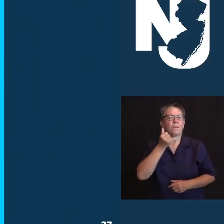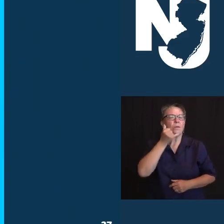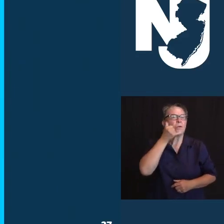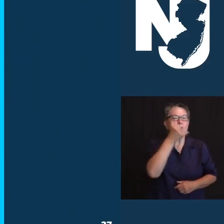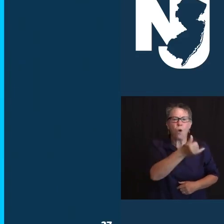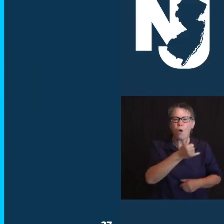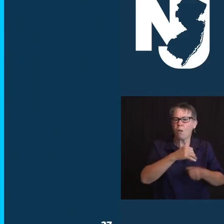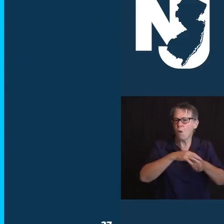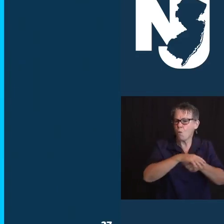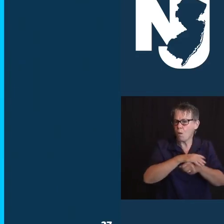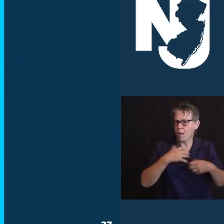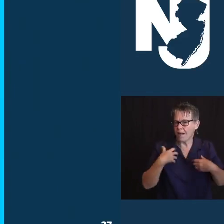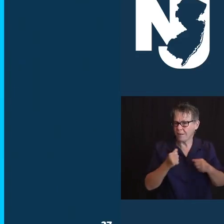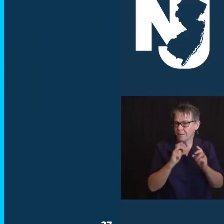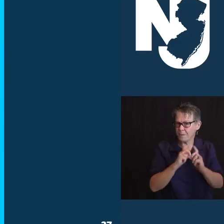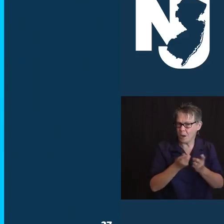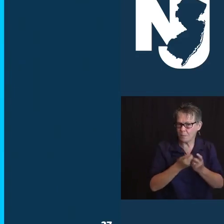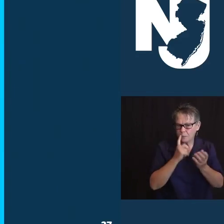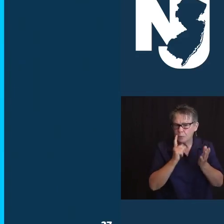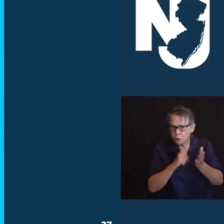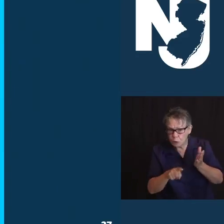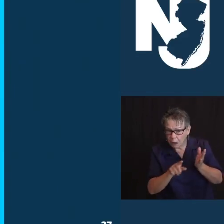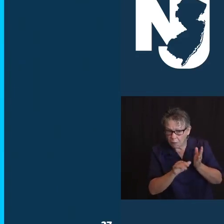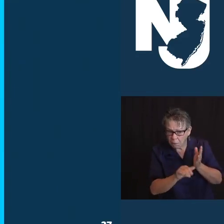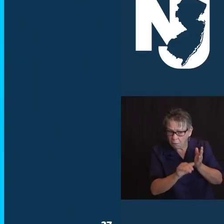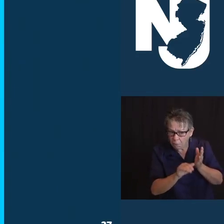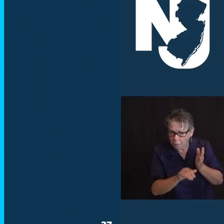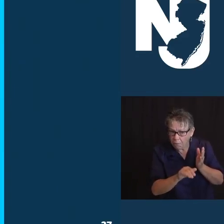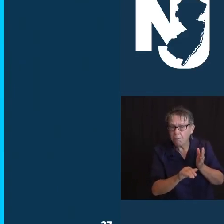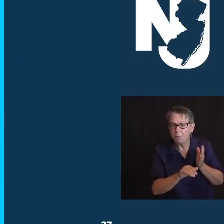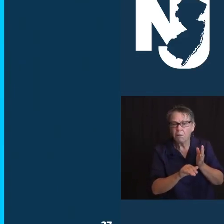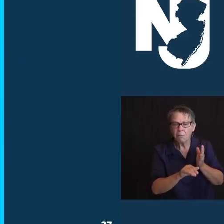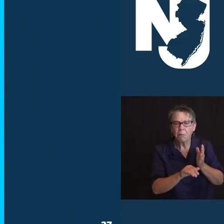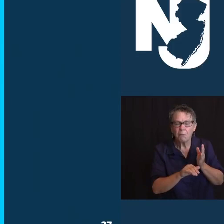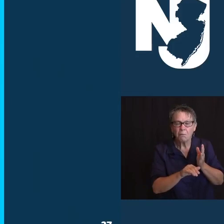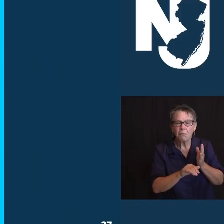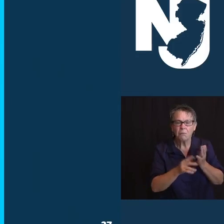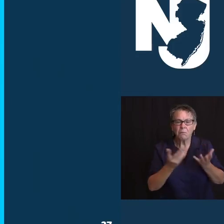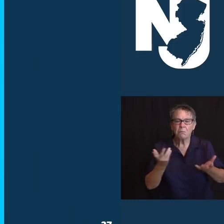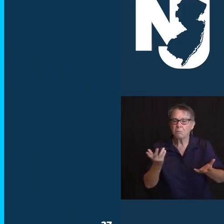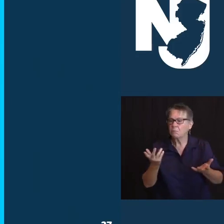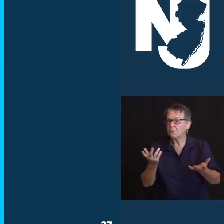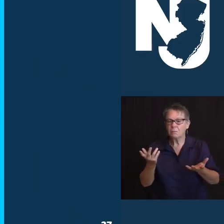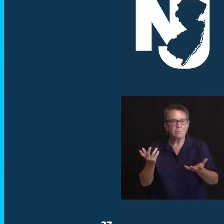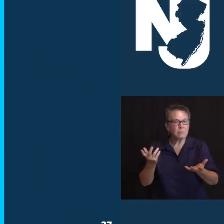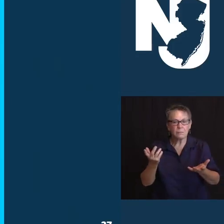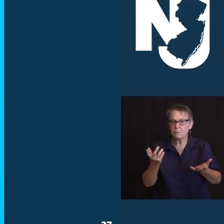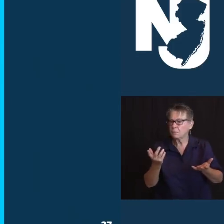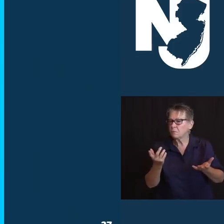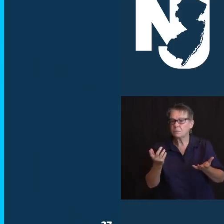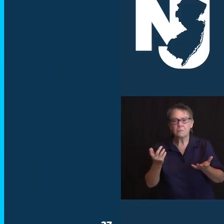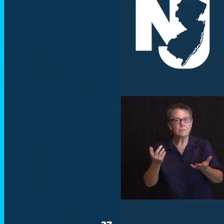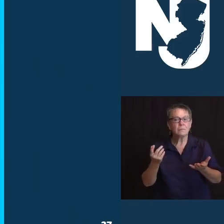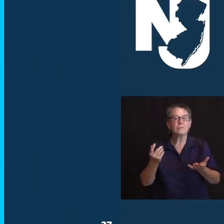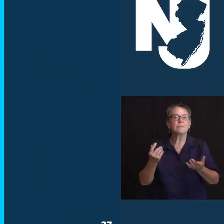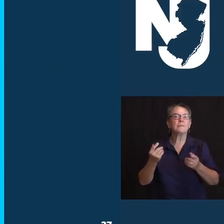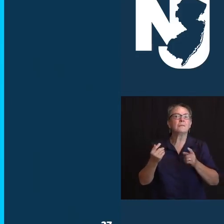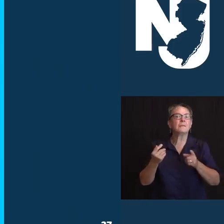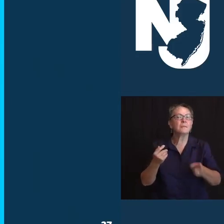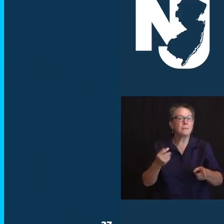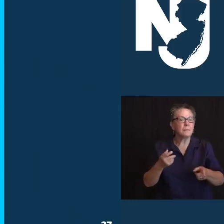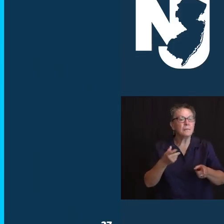should be hospitalized or seek medical care. They'll ask if you have underlying conditions. They will ask about your